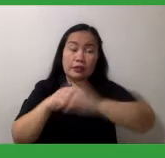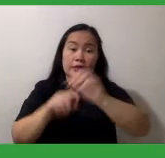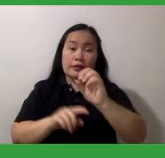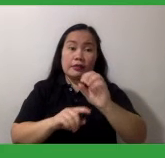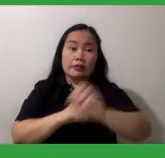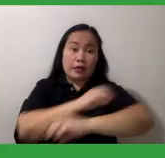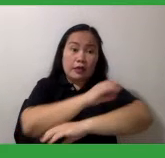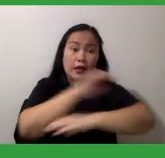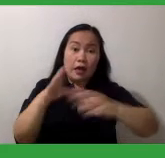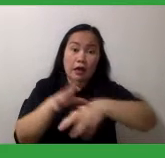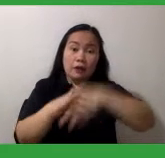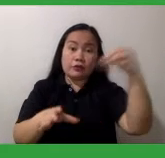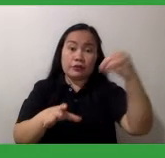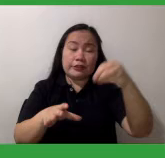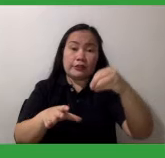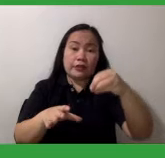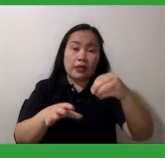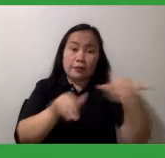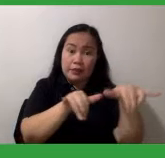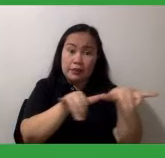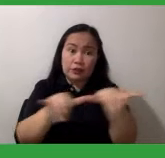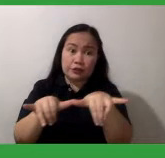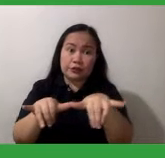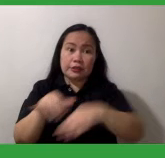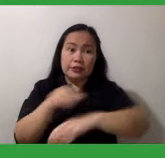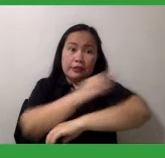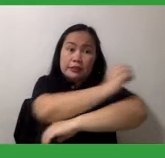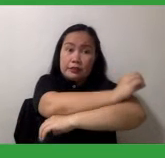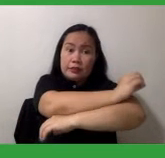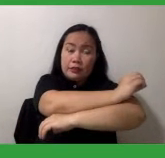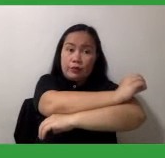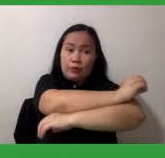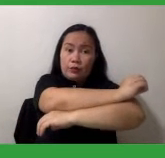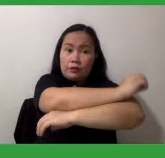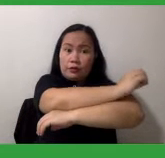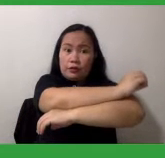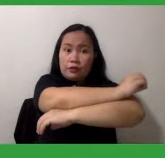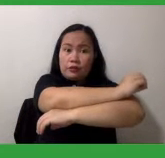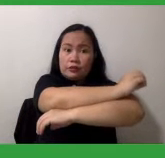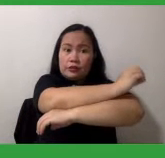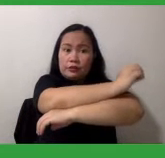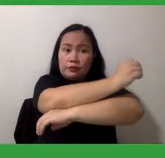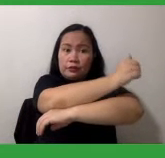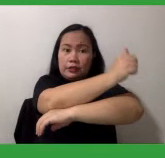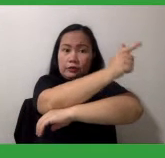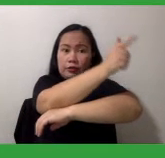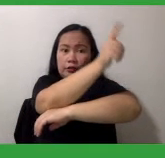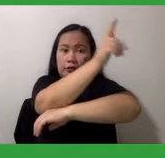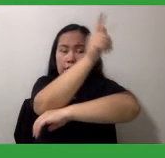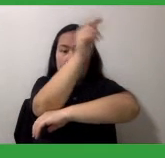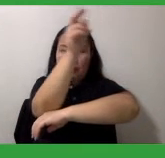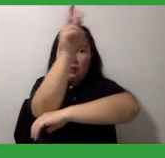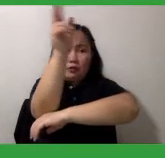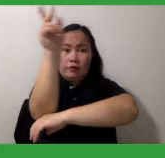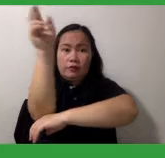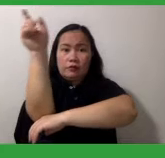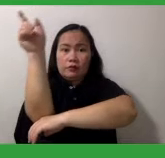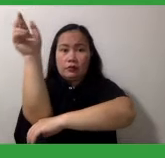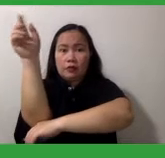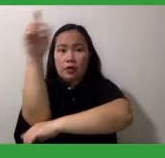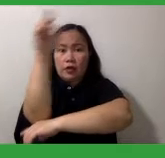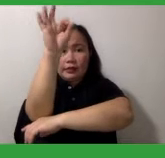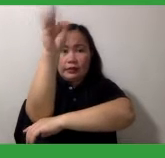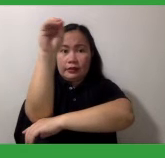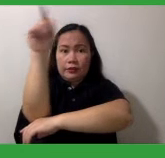outer scale numbers. And since naglay ang line AC or ray AC sa pagitan ng 130